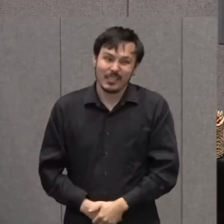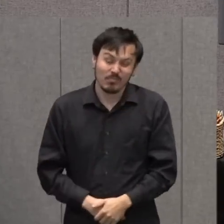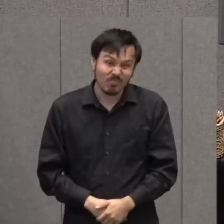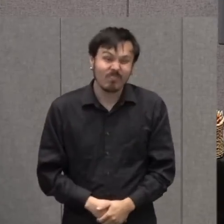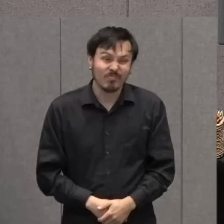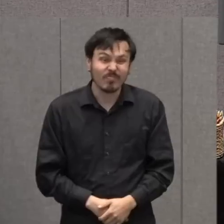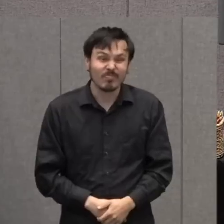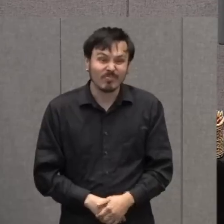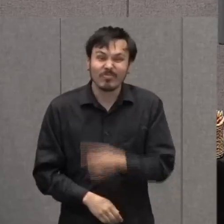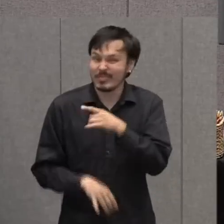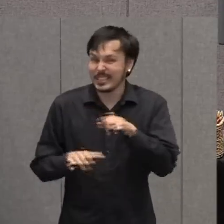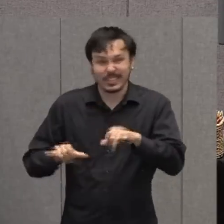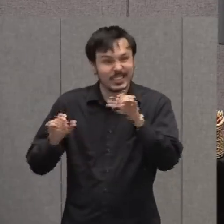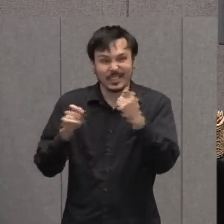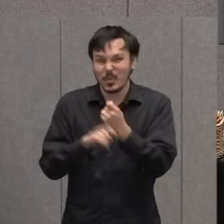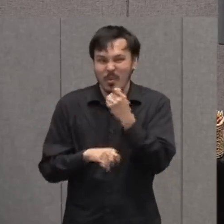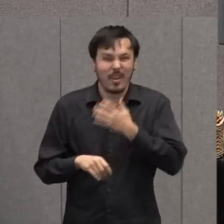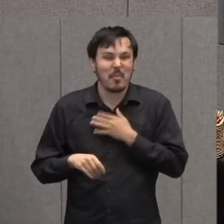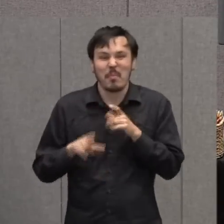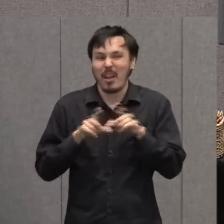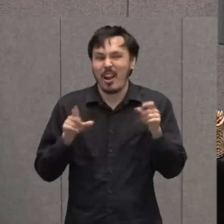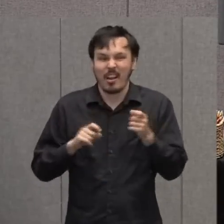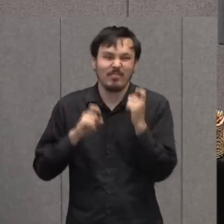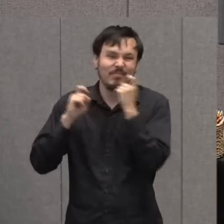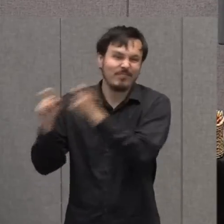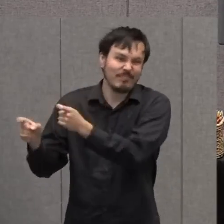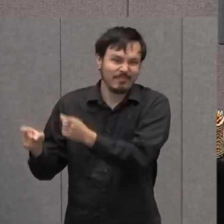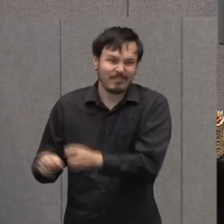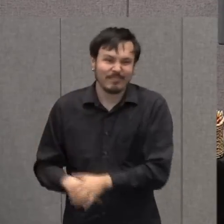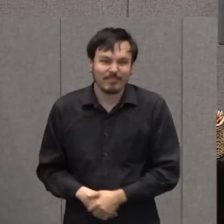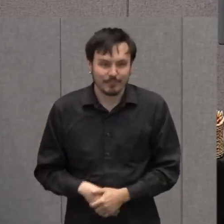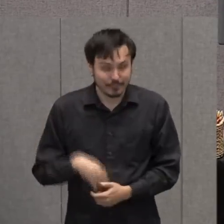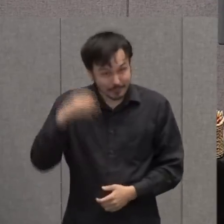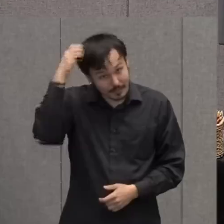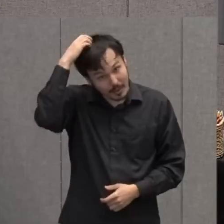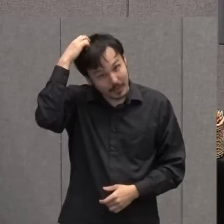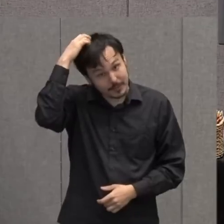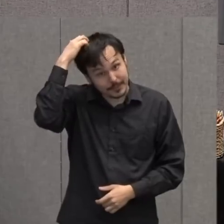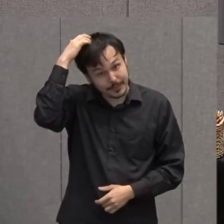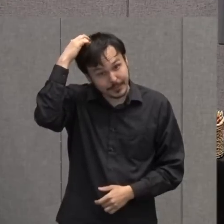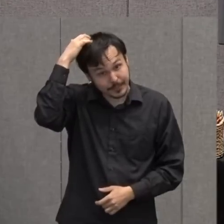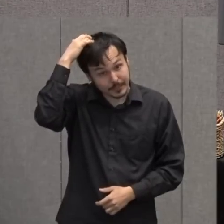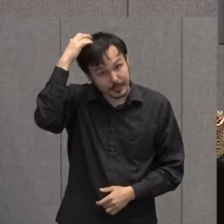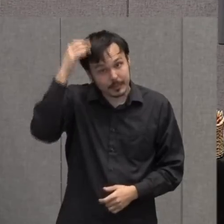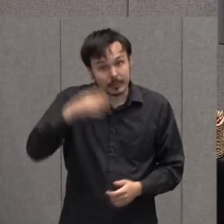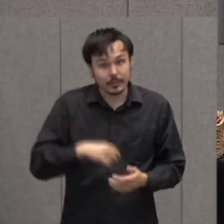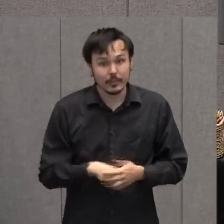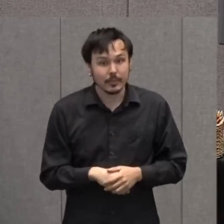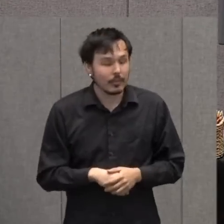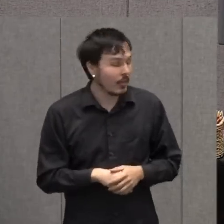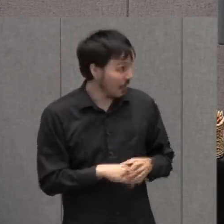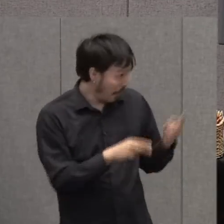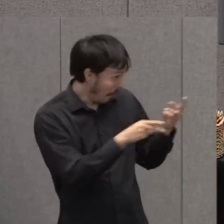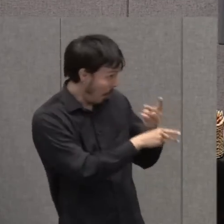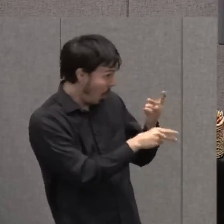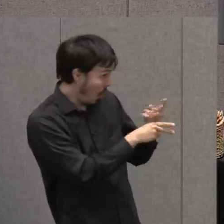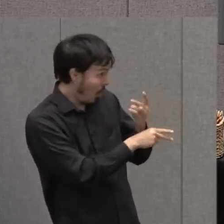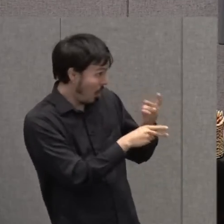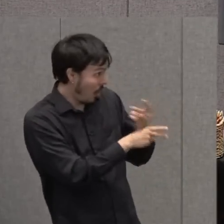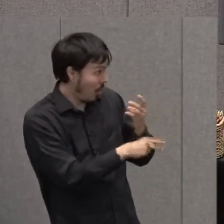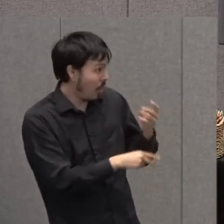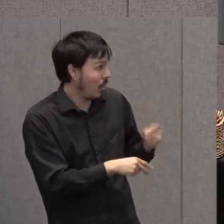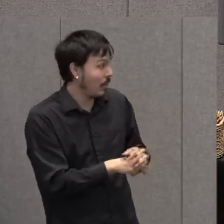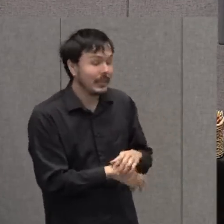she good. still wins. She still gets my cards. Thank you. So What about multiplication? Yes. So if